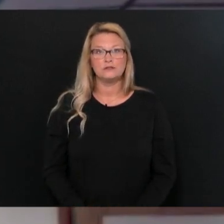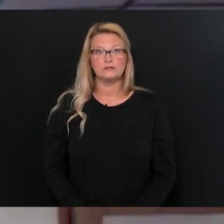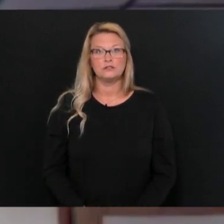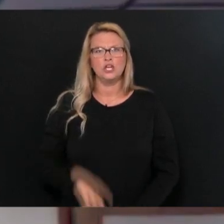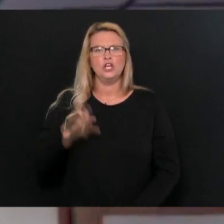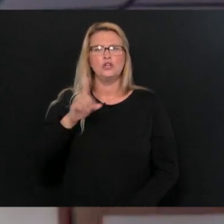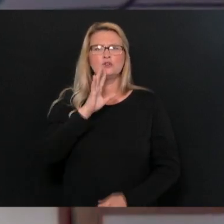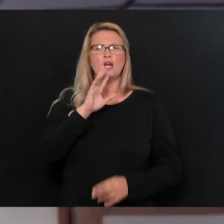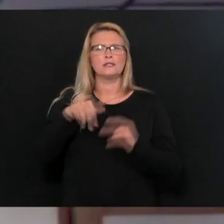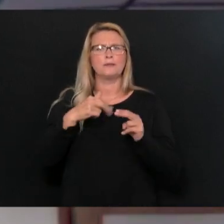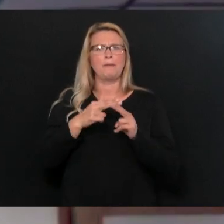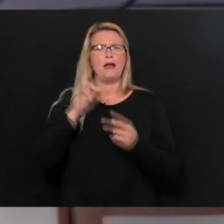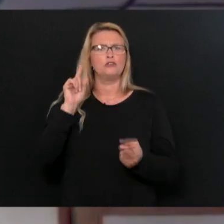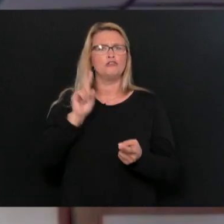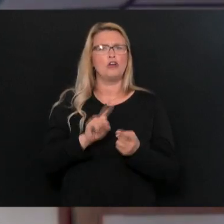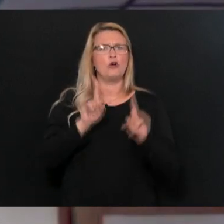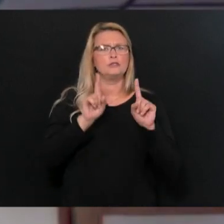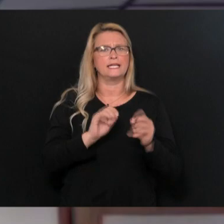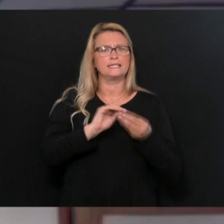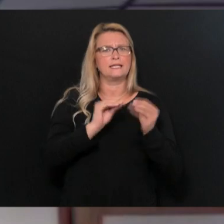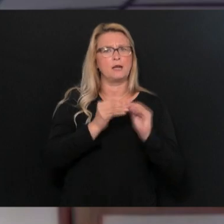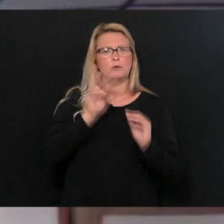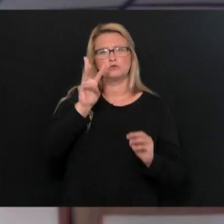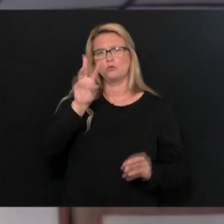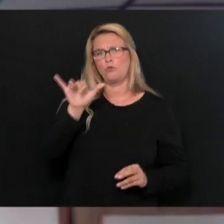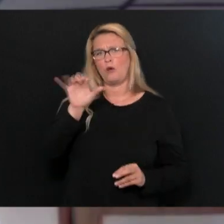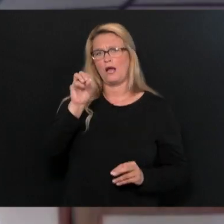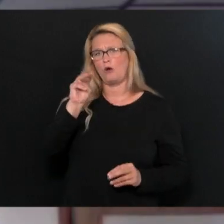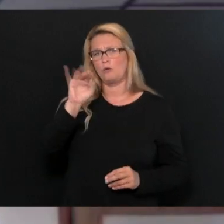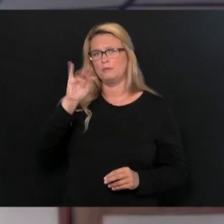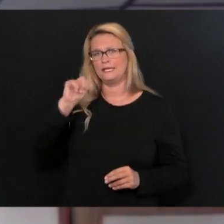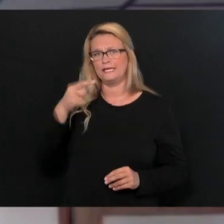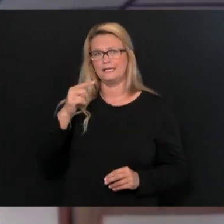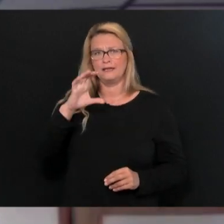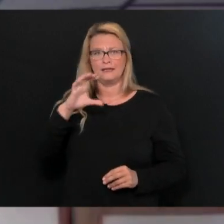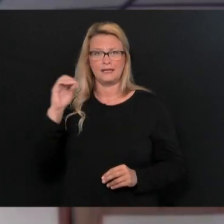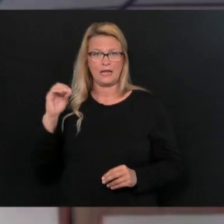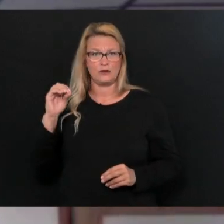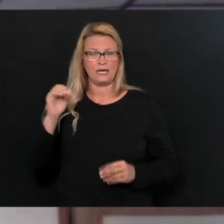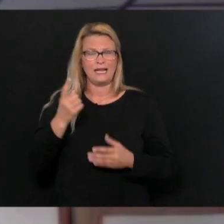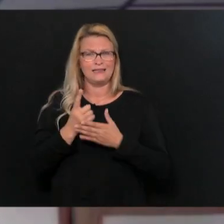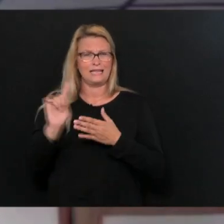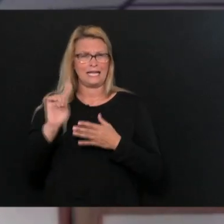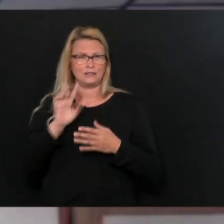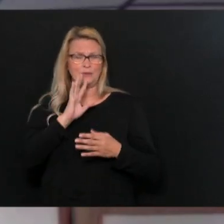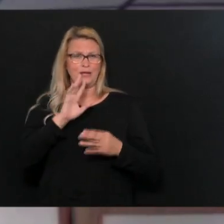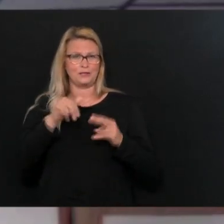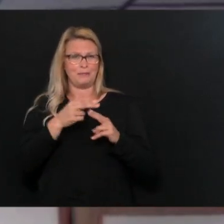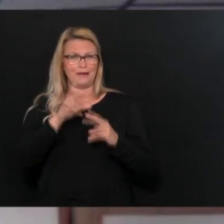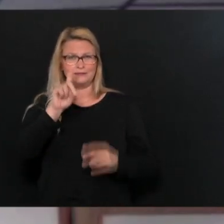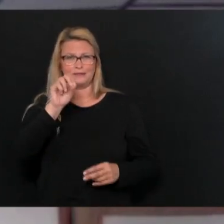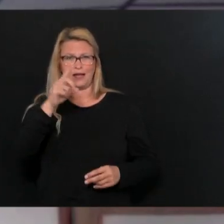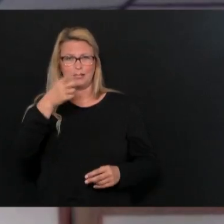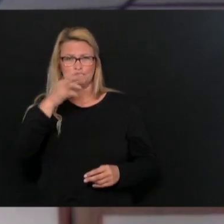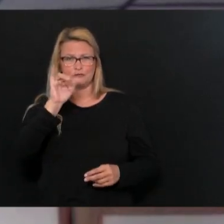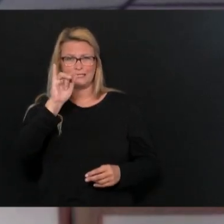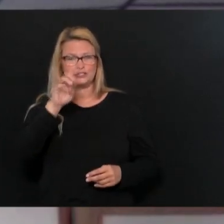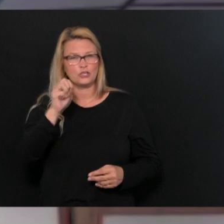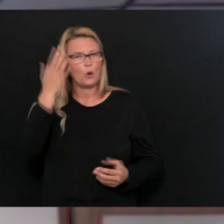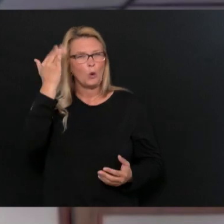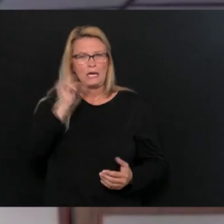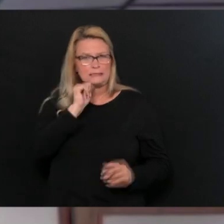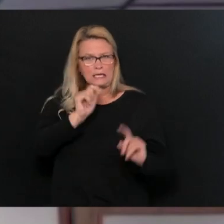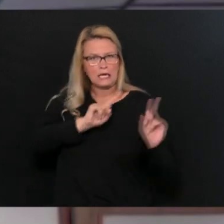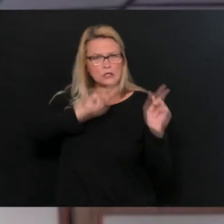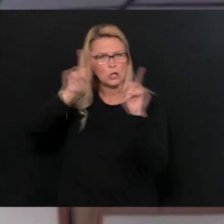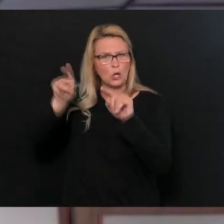testing numbers in Wyoming County, and I think it was the end of last week we talked about relatively low numbers in Doddridge County. Do we know why we're seeing